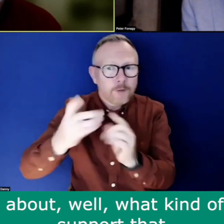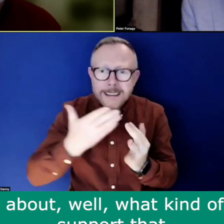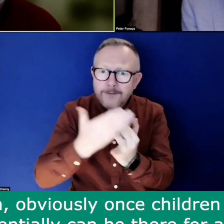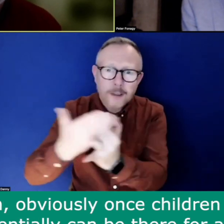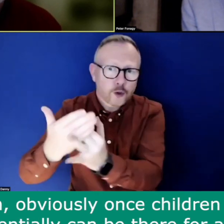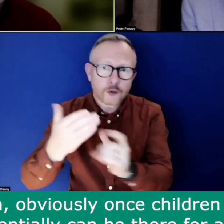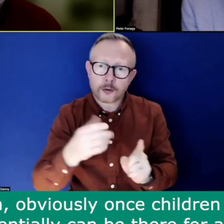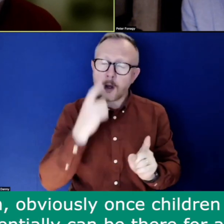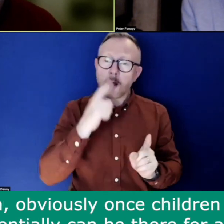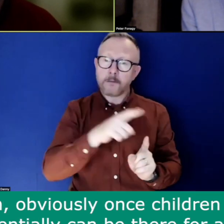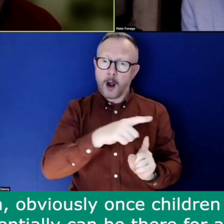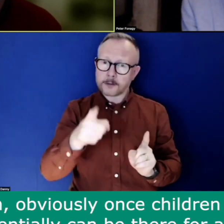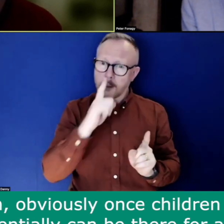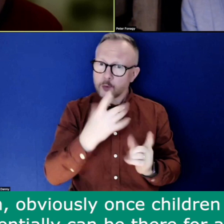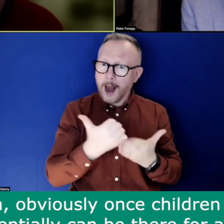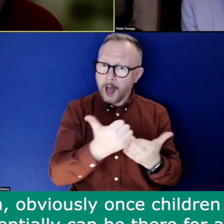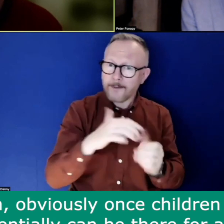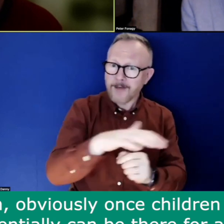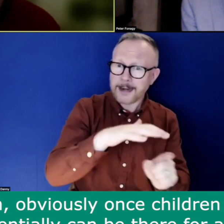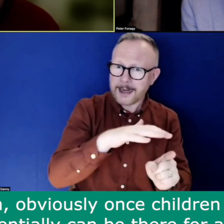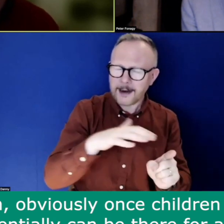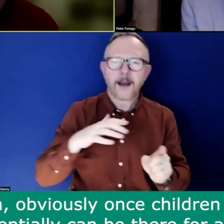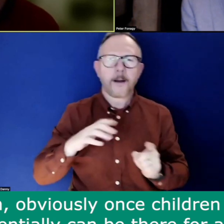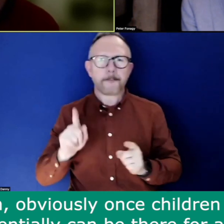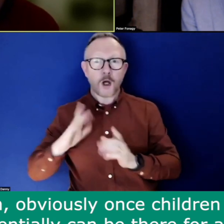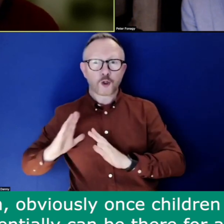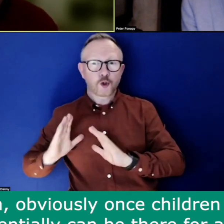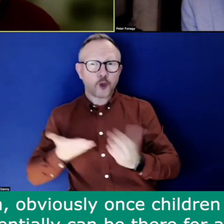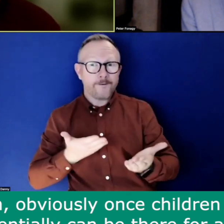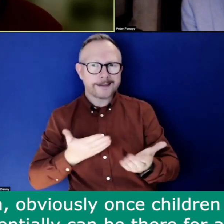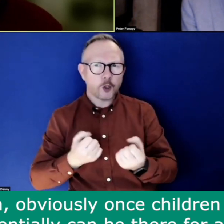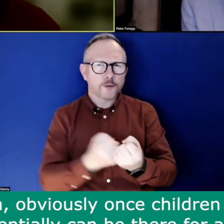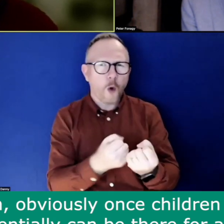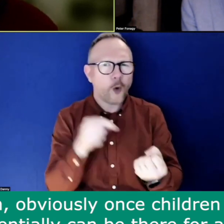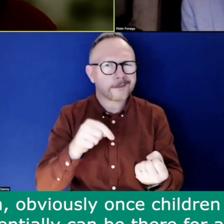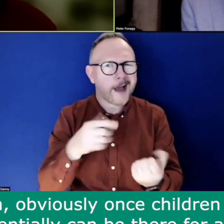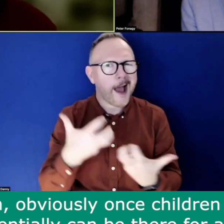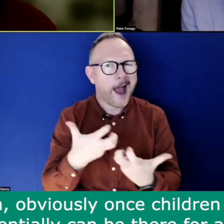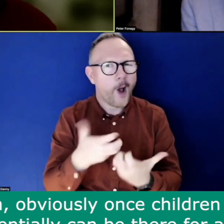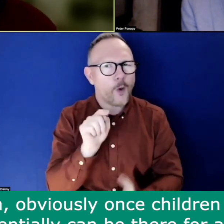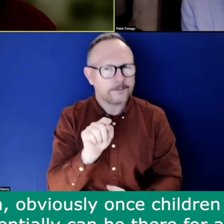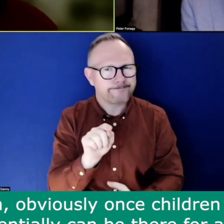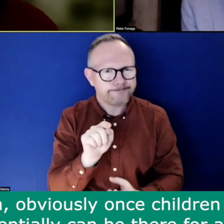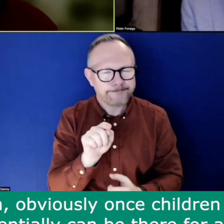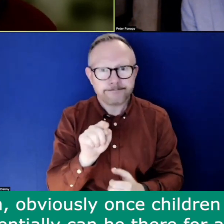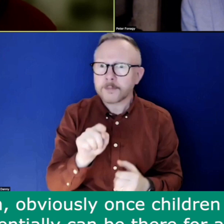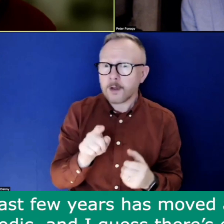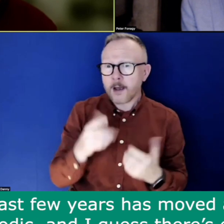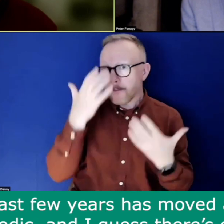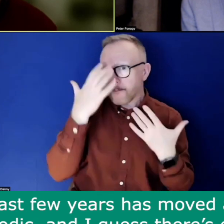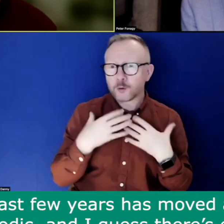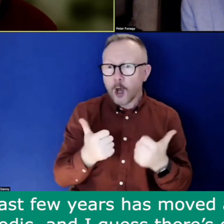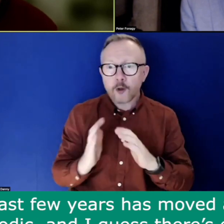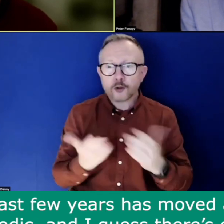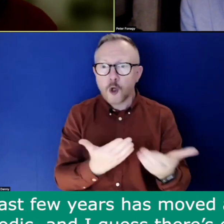that? And in mental health, obviously, once children get into a service like CAMHS, they potentially can be there for a number of years. But